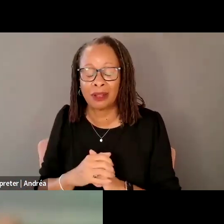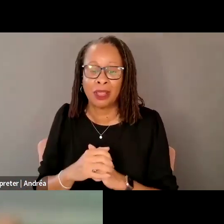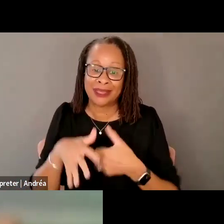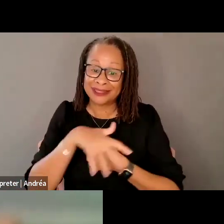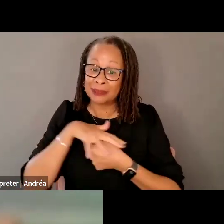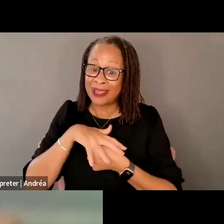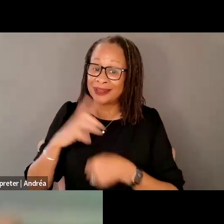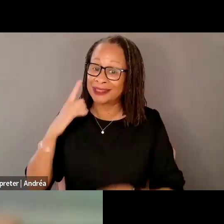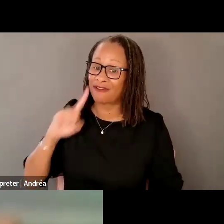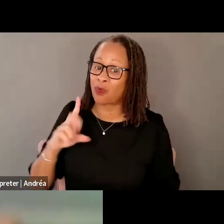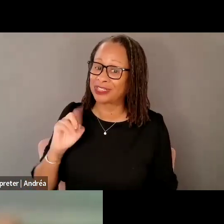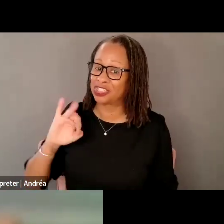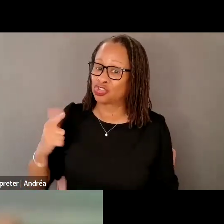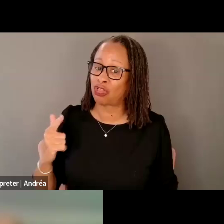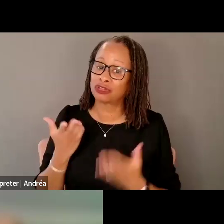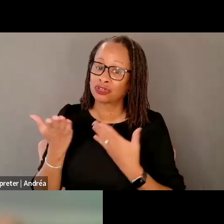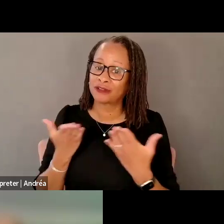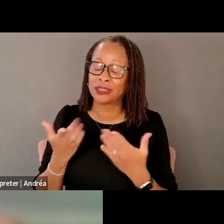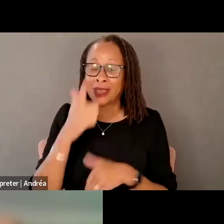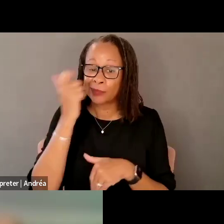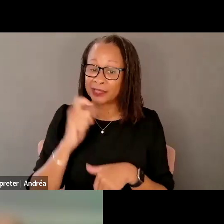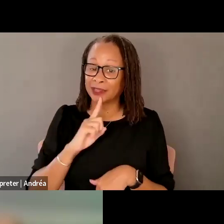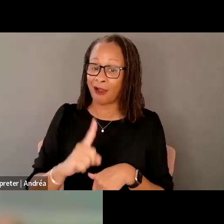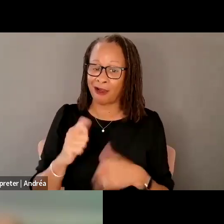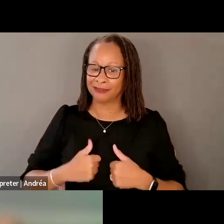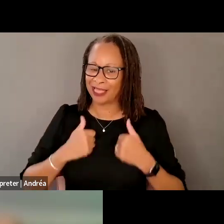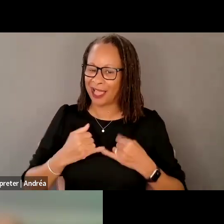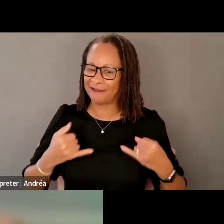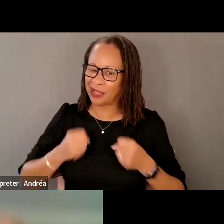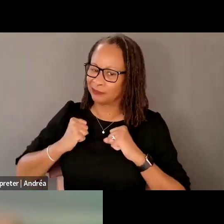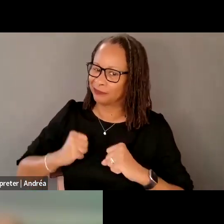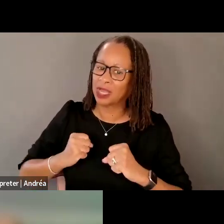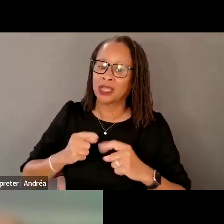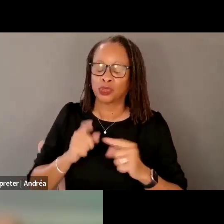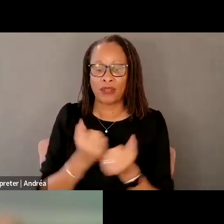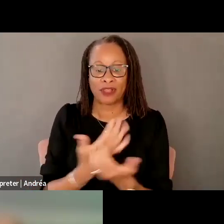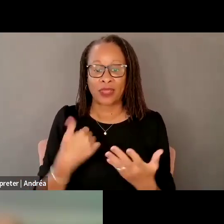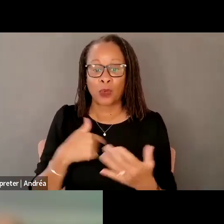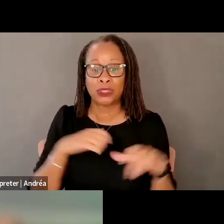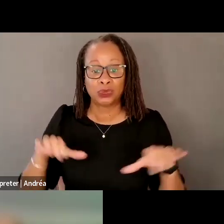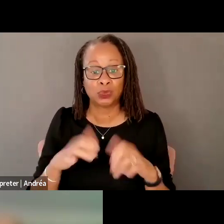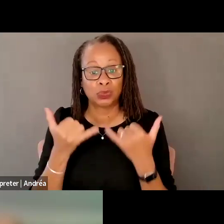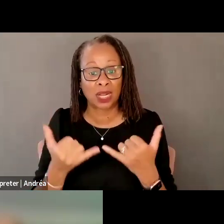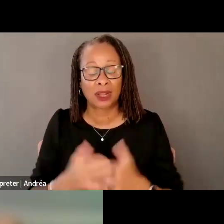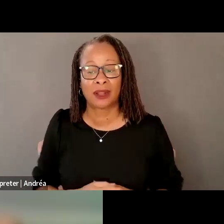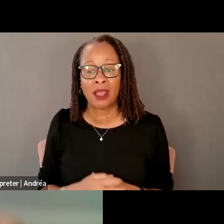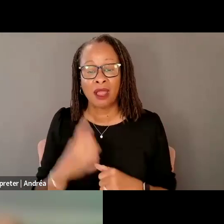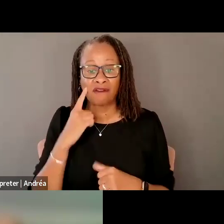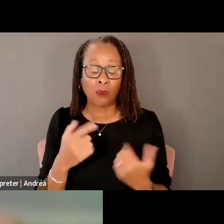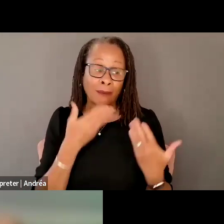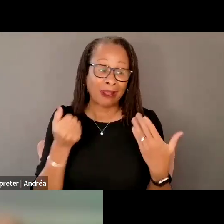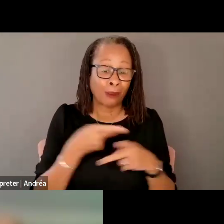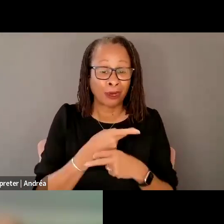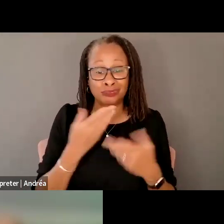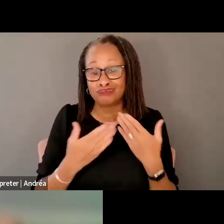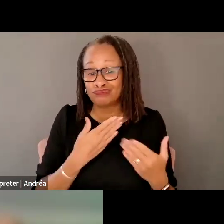spaces for digital services, because they are the lifeline to everything else we do today, for better or for worse,